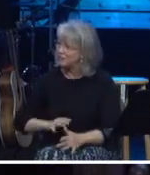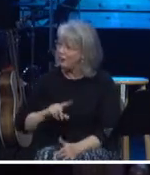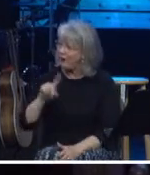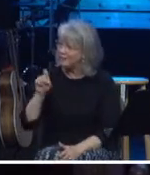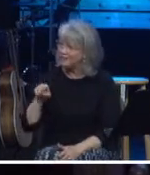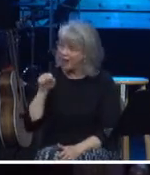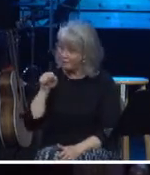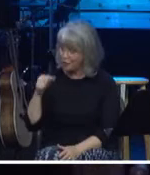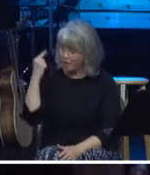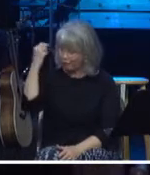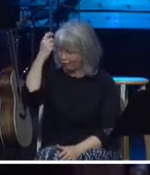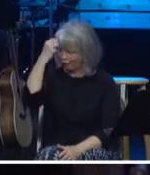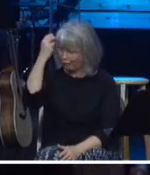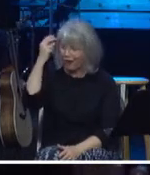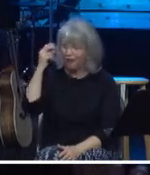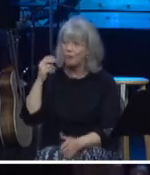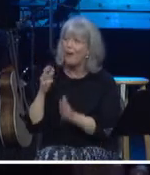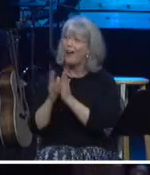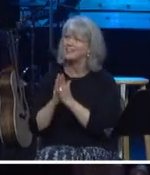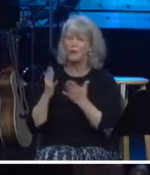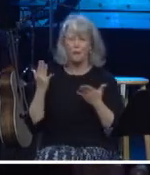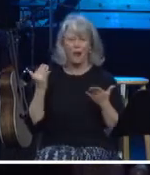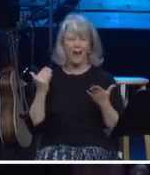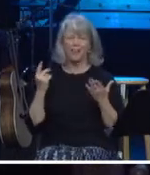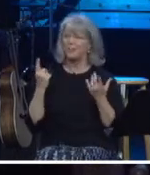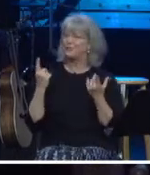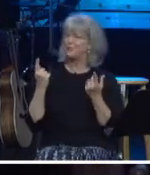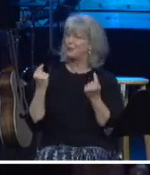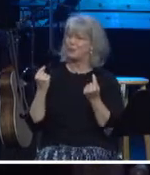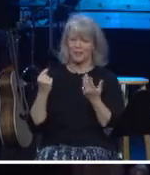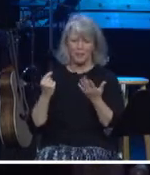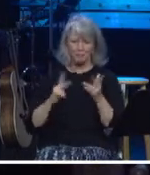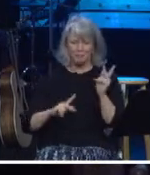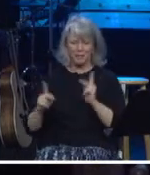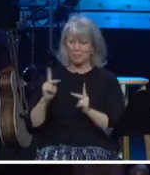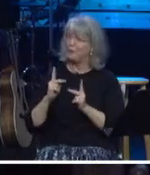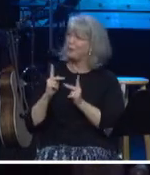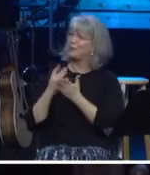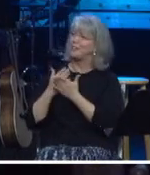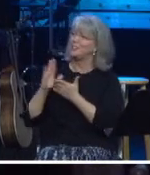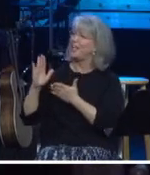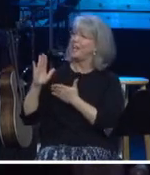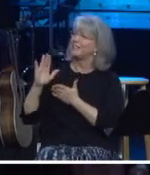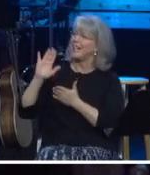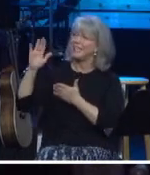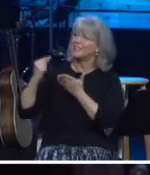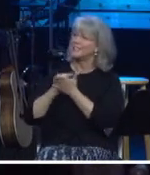asked that question? Why do people reject this glorious gospel?